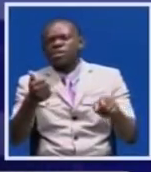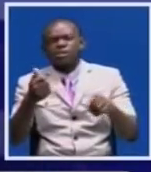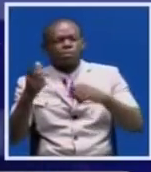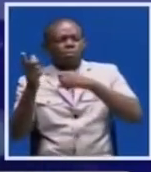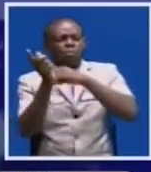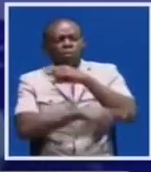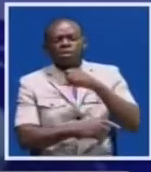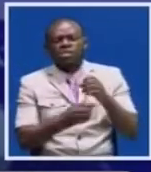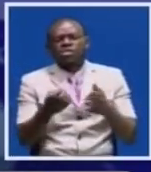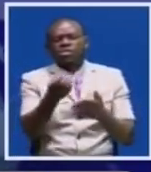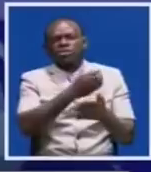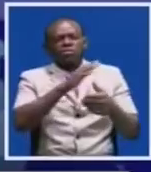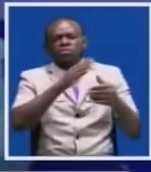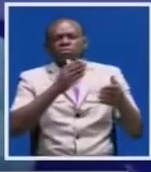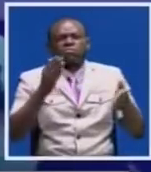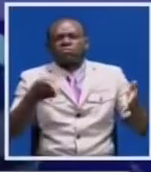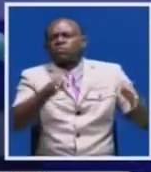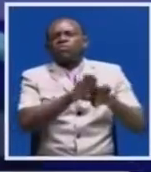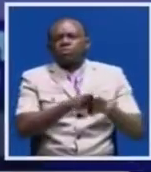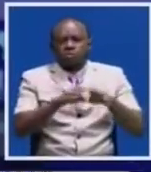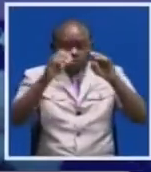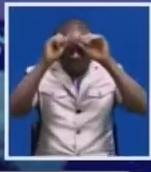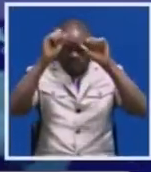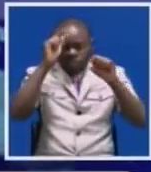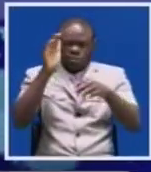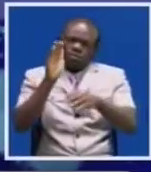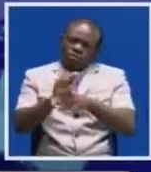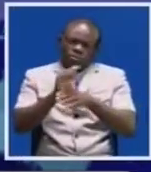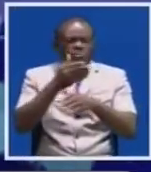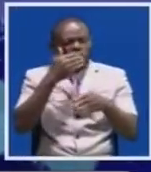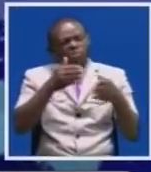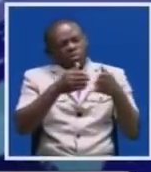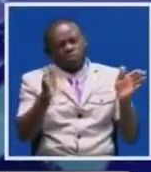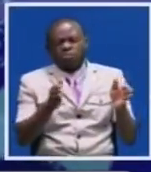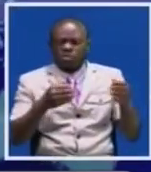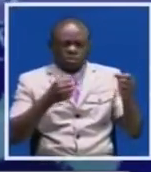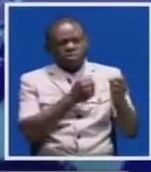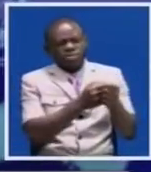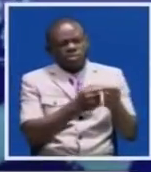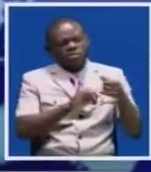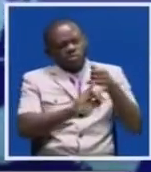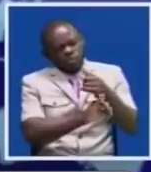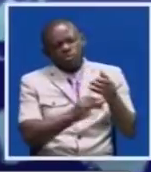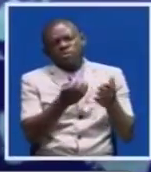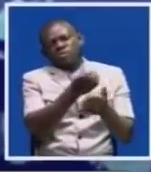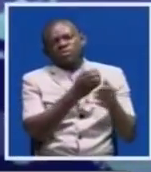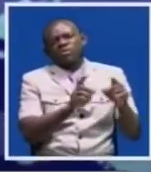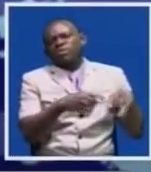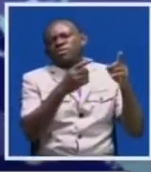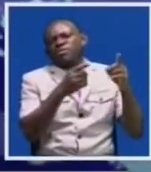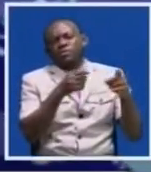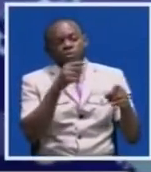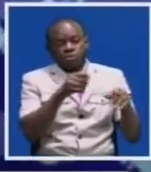enable Zimbabwe to register social and economic development. President Lungu says the continuous restrictive sanctions have been